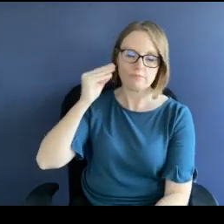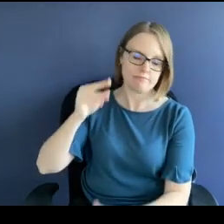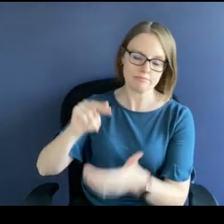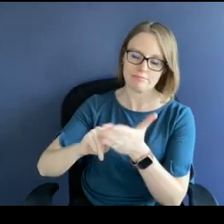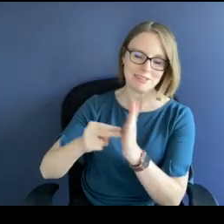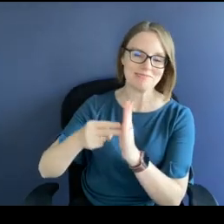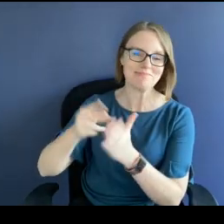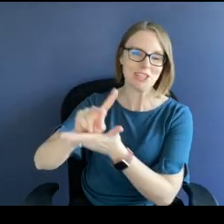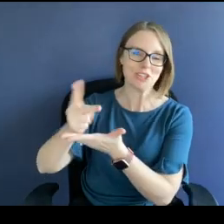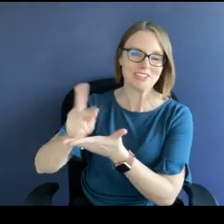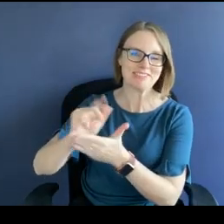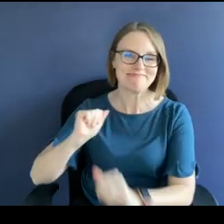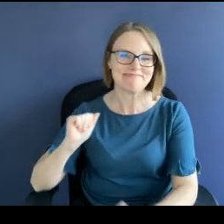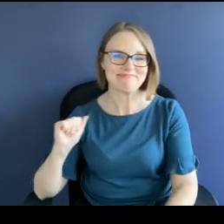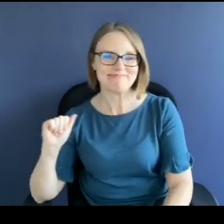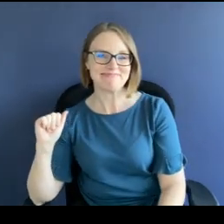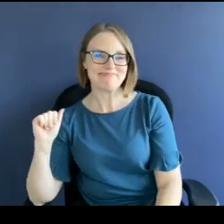kitchens.